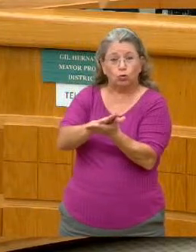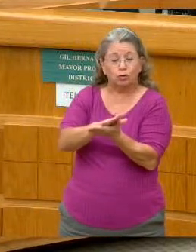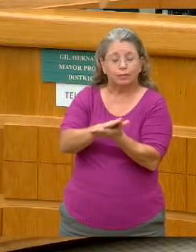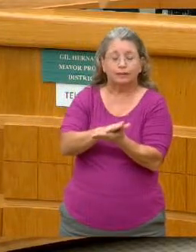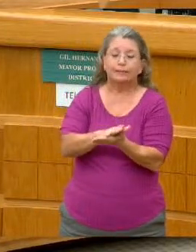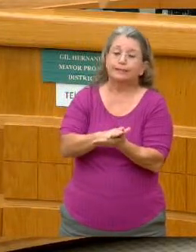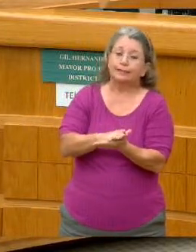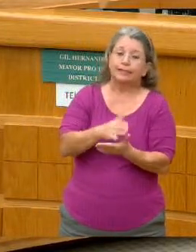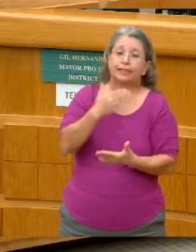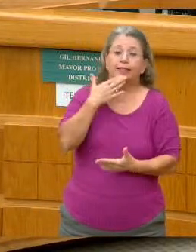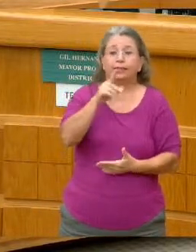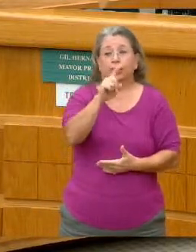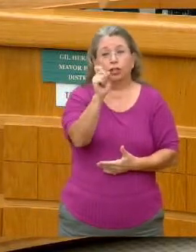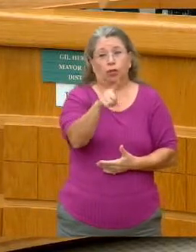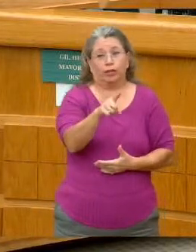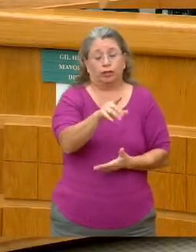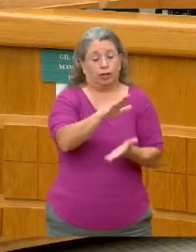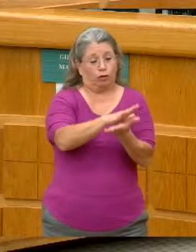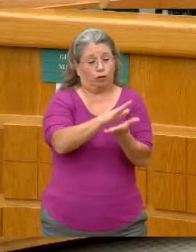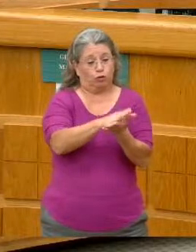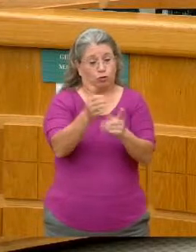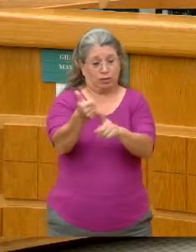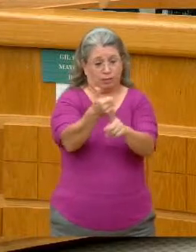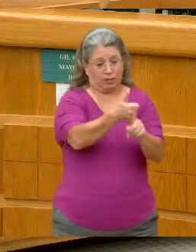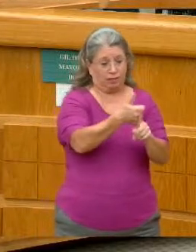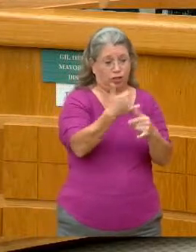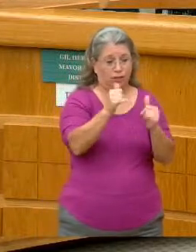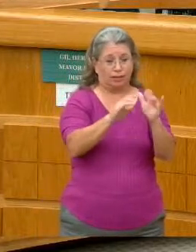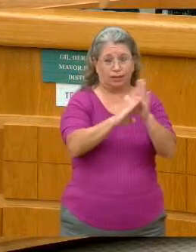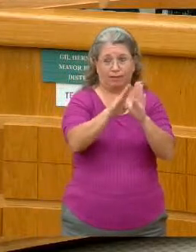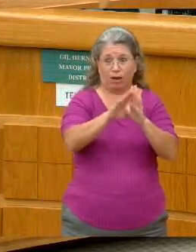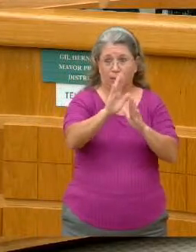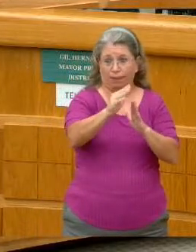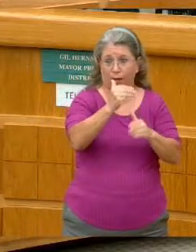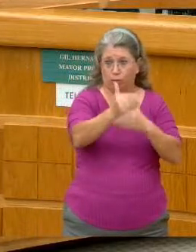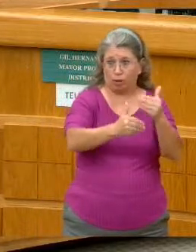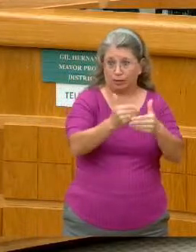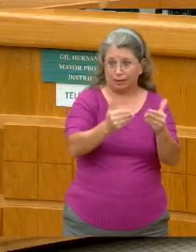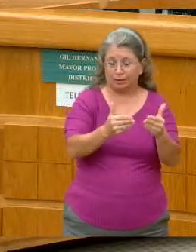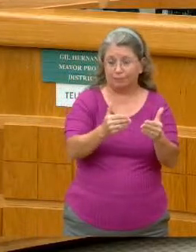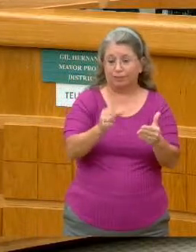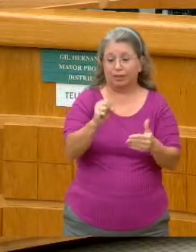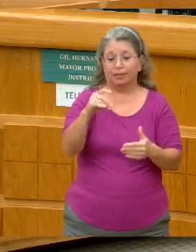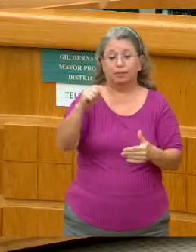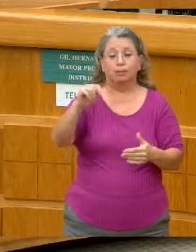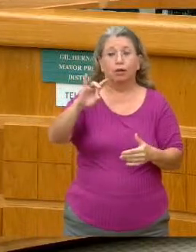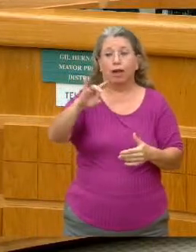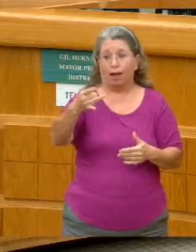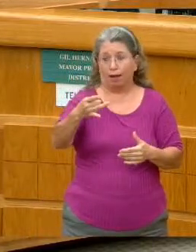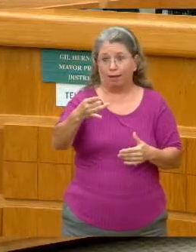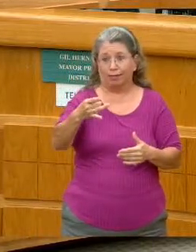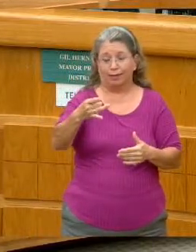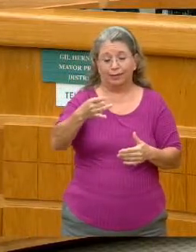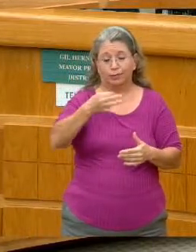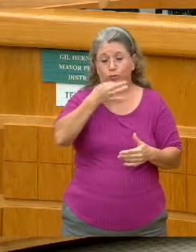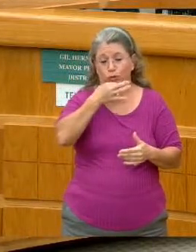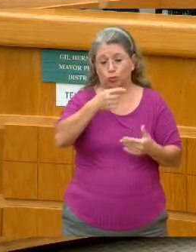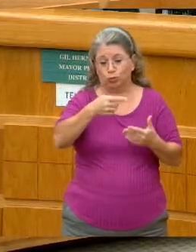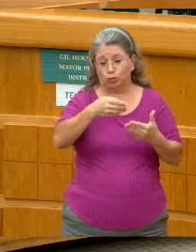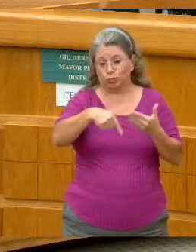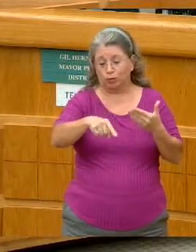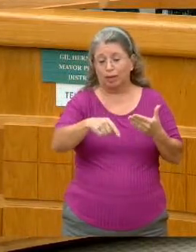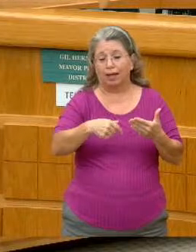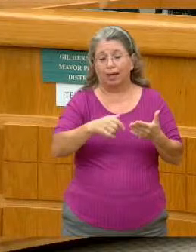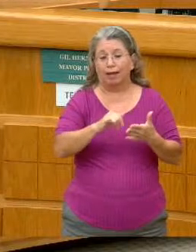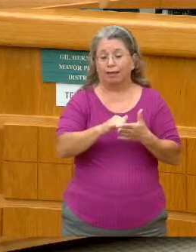schools are still developing their processes. September 8th is right around the corner, so That's what I did most of today, was fielding questions from a